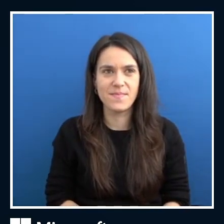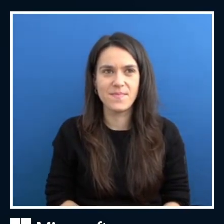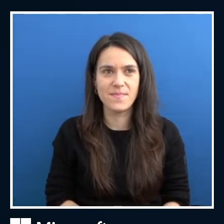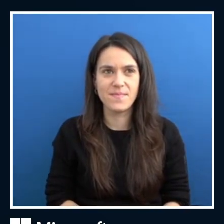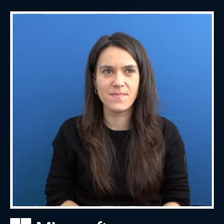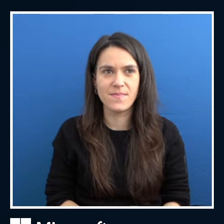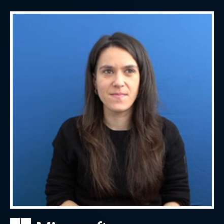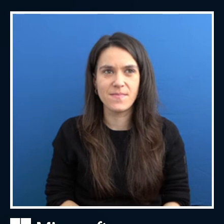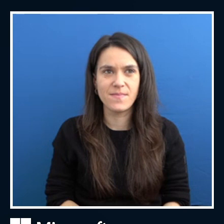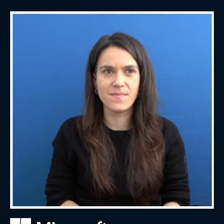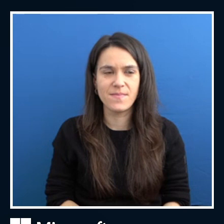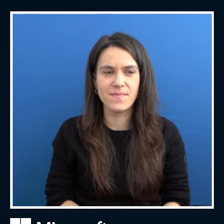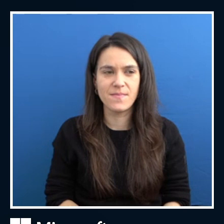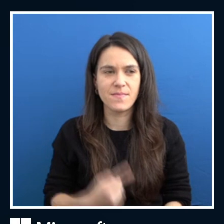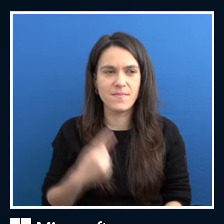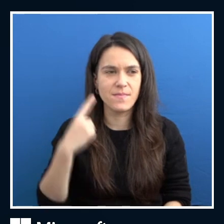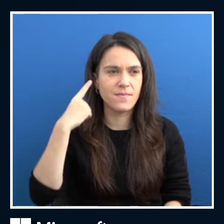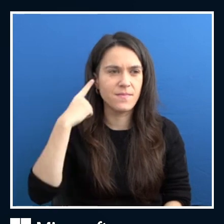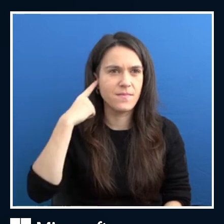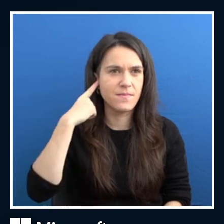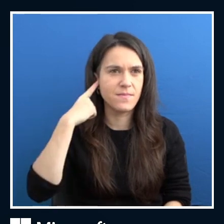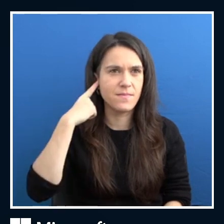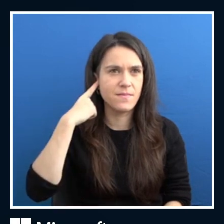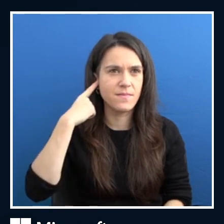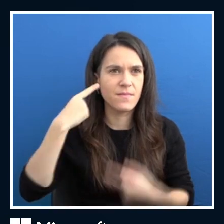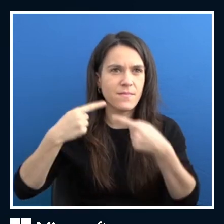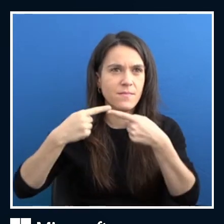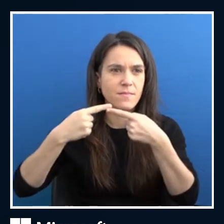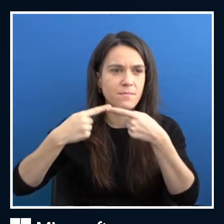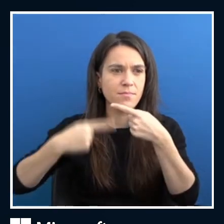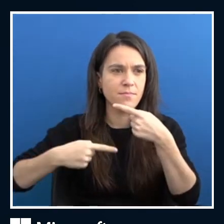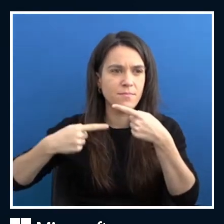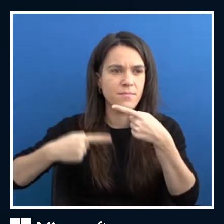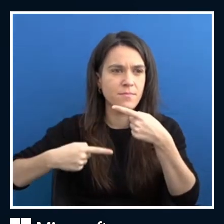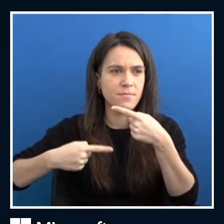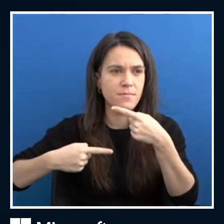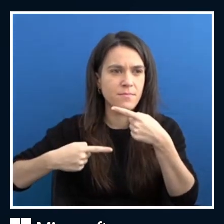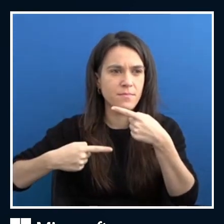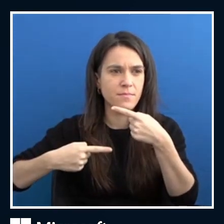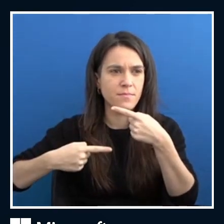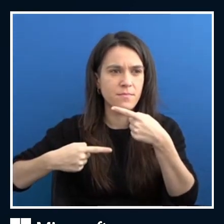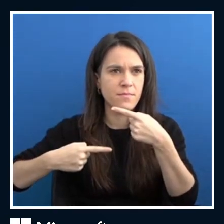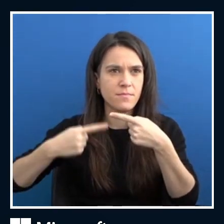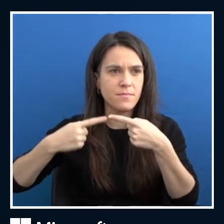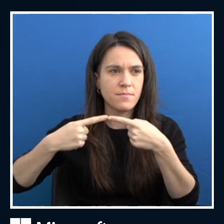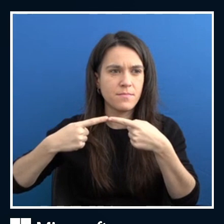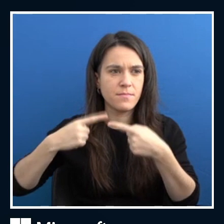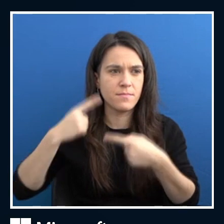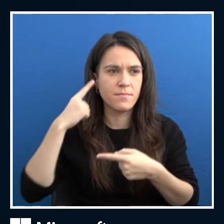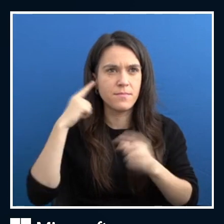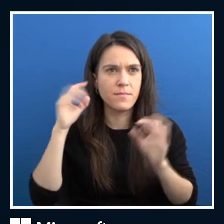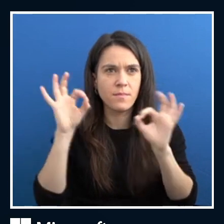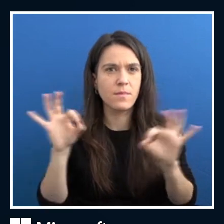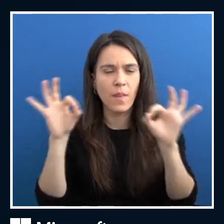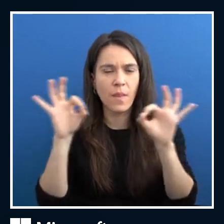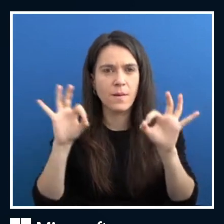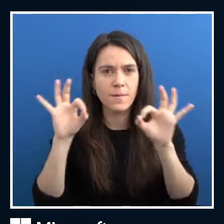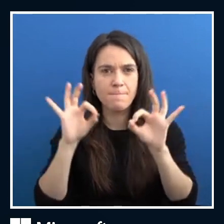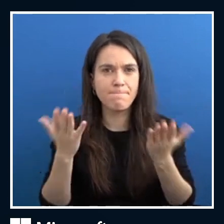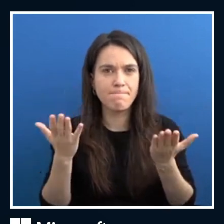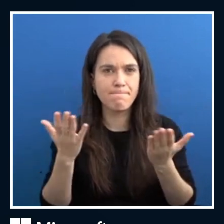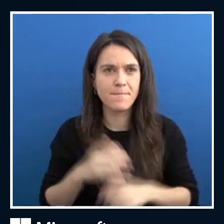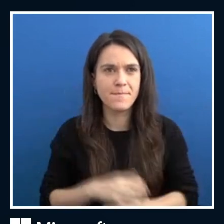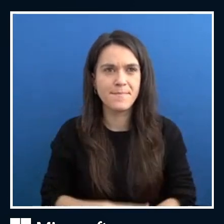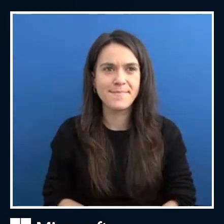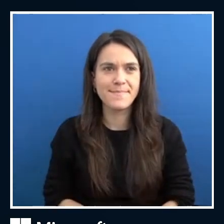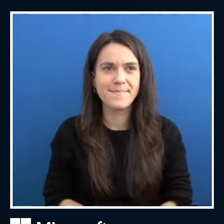in our PII entities, this is the personal information identifier, we can have complex types.